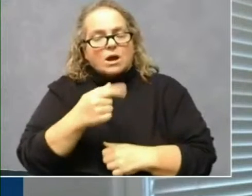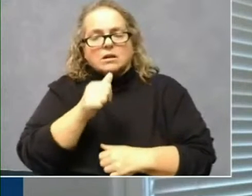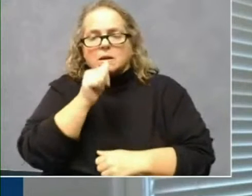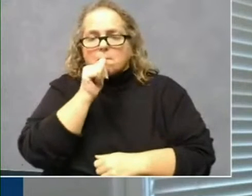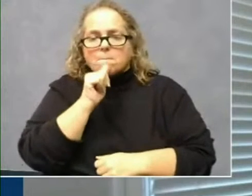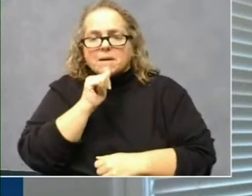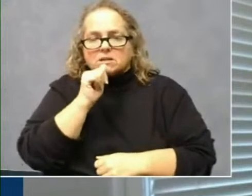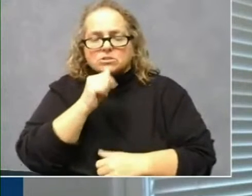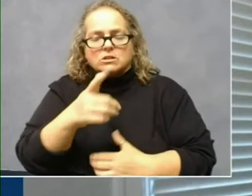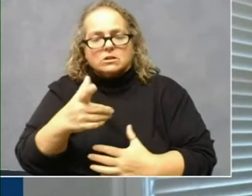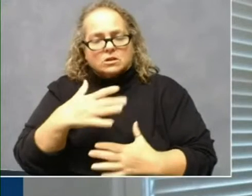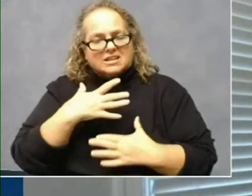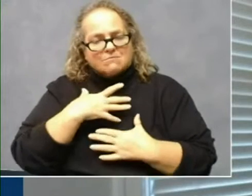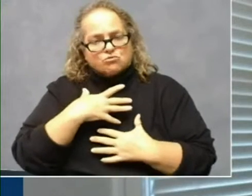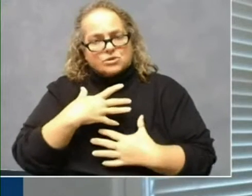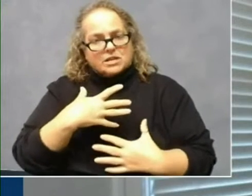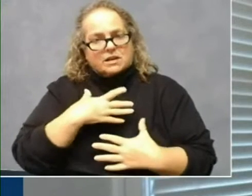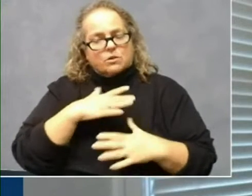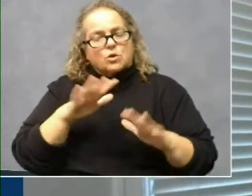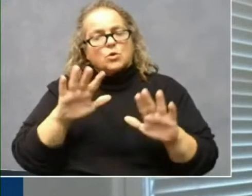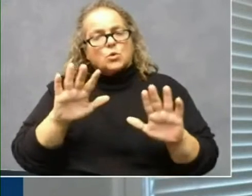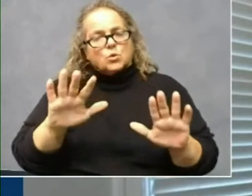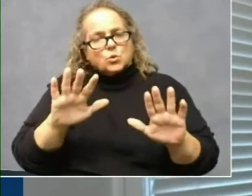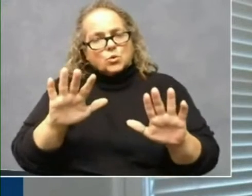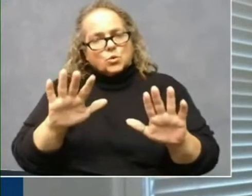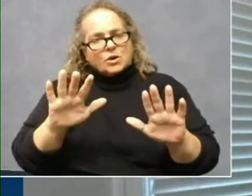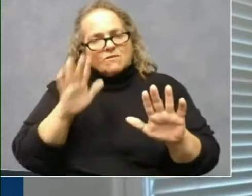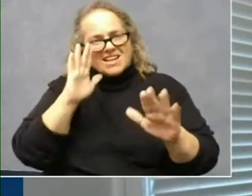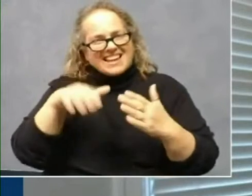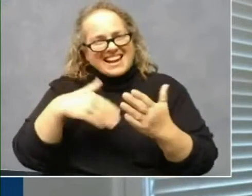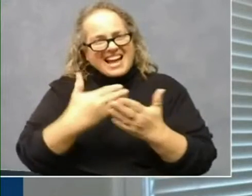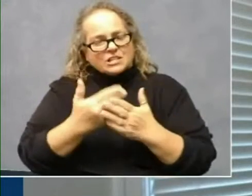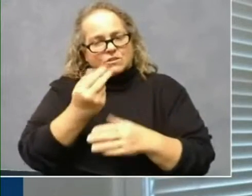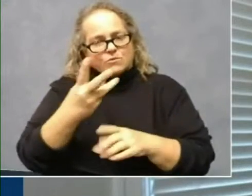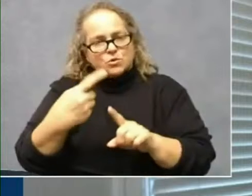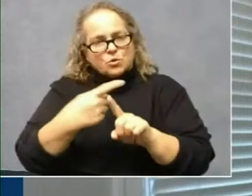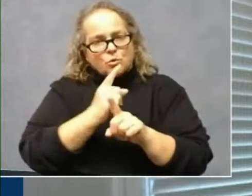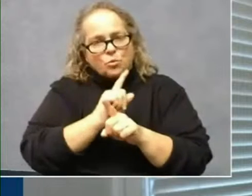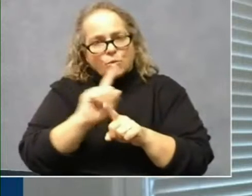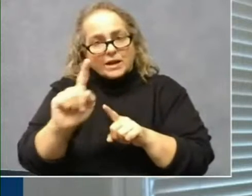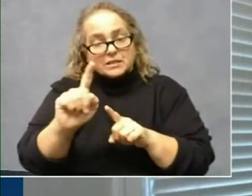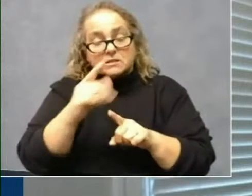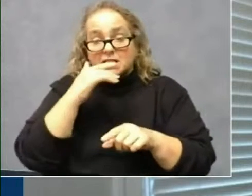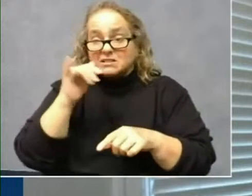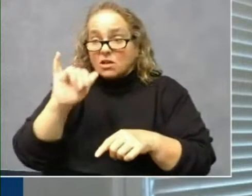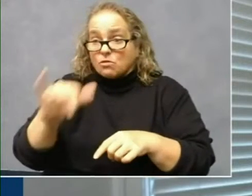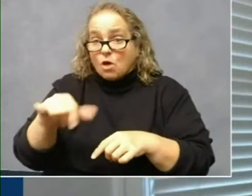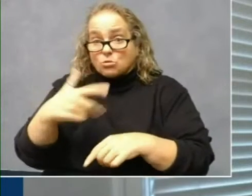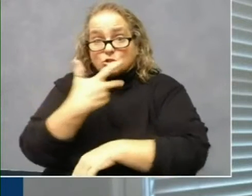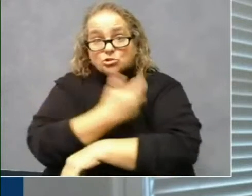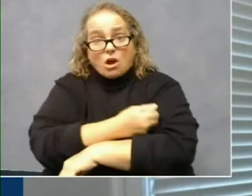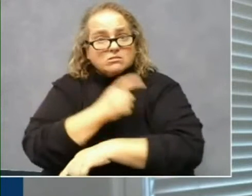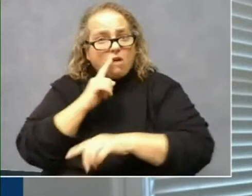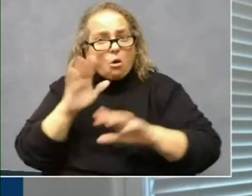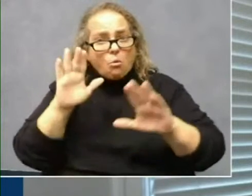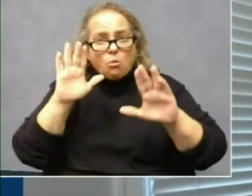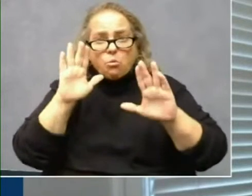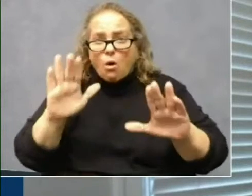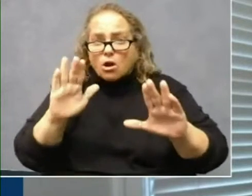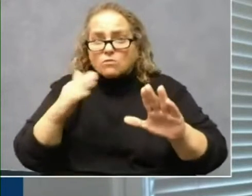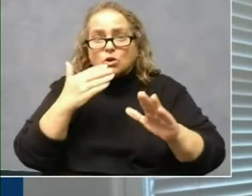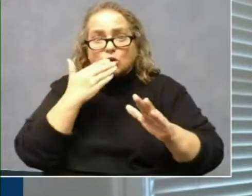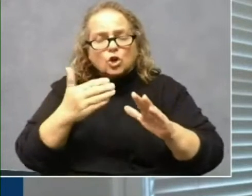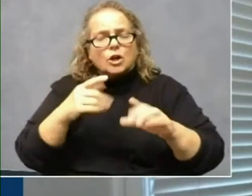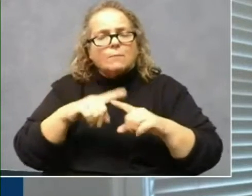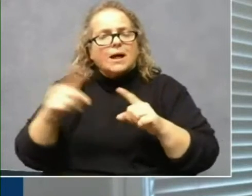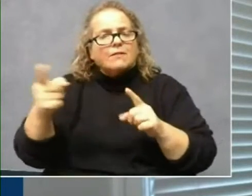weeks. These are products that are miraculous in their science, but they require special storage conditions.